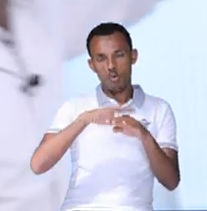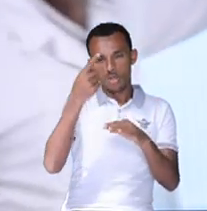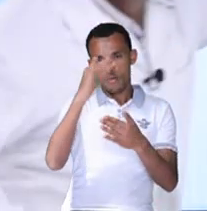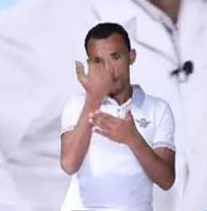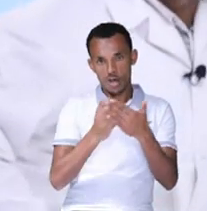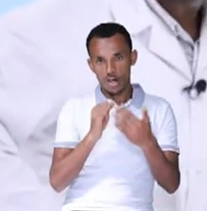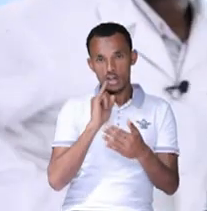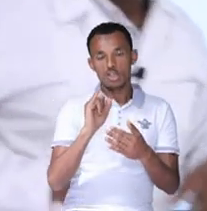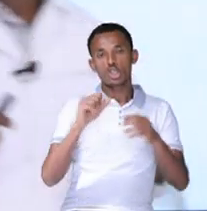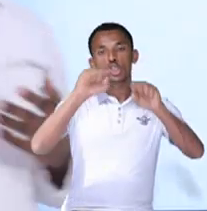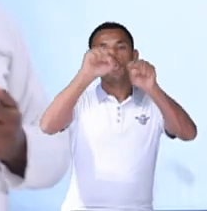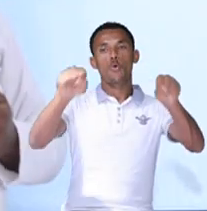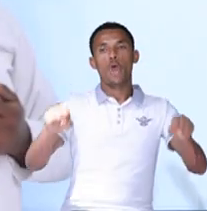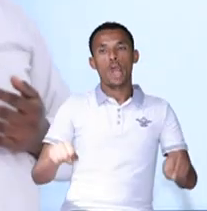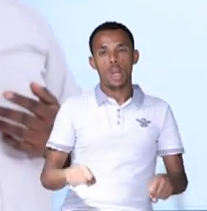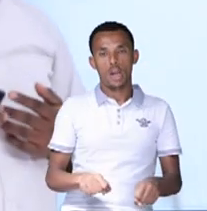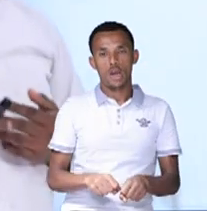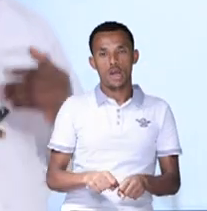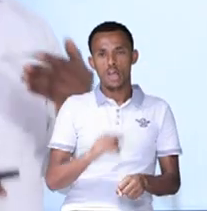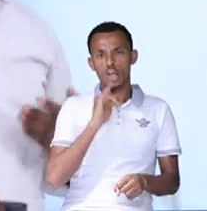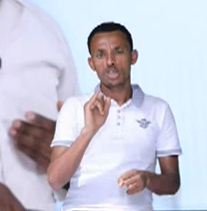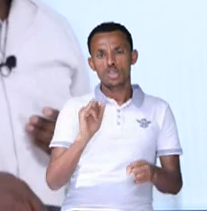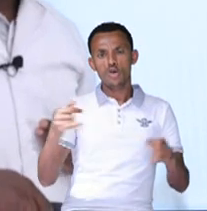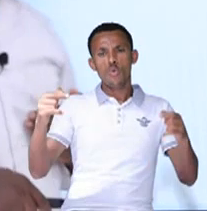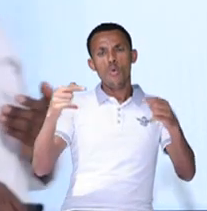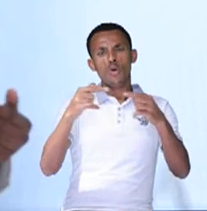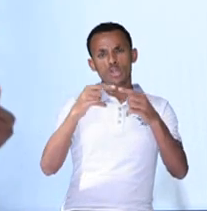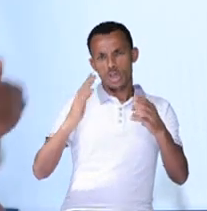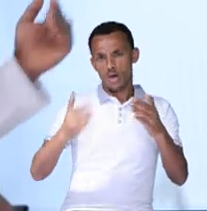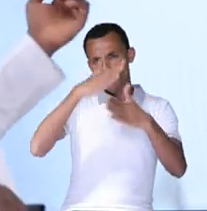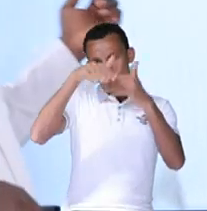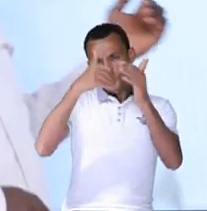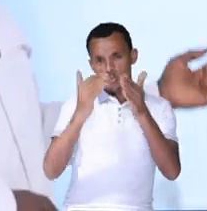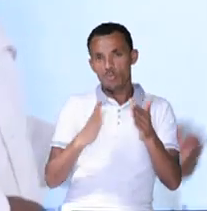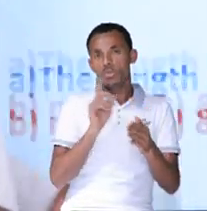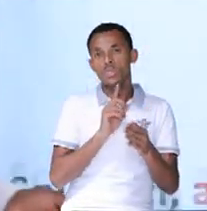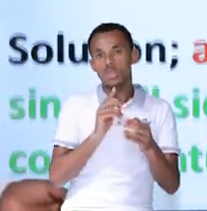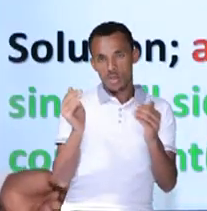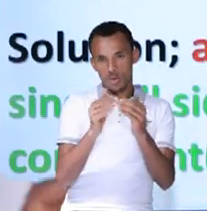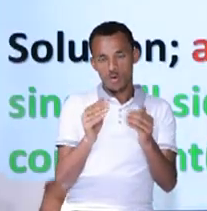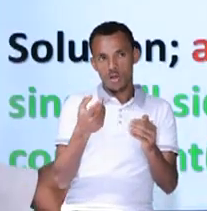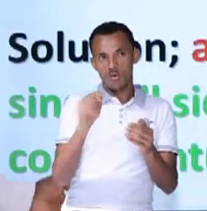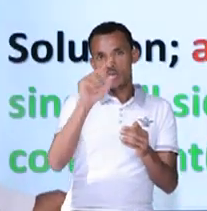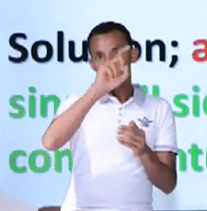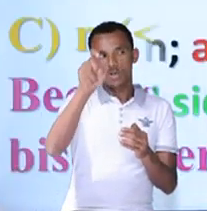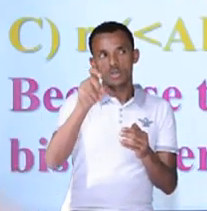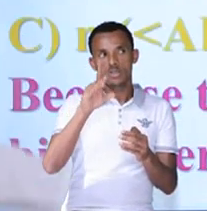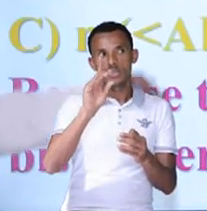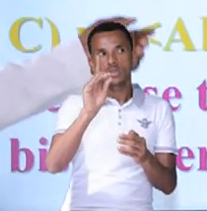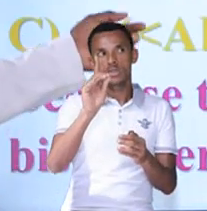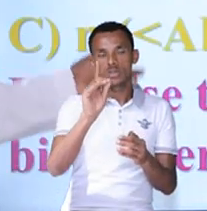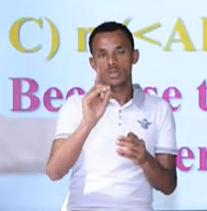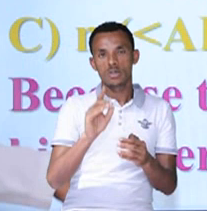figure is a square. A square is a congruent side. And also the question number B,